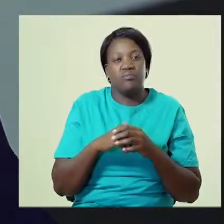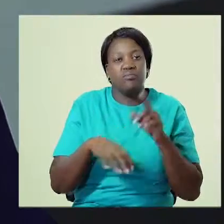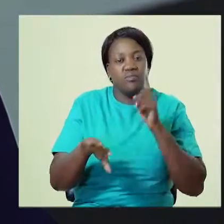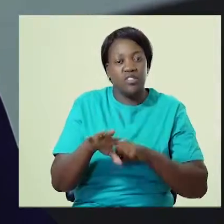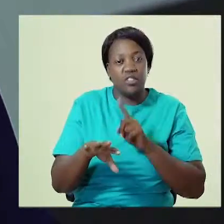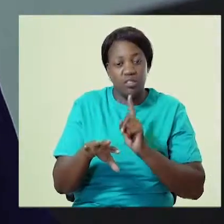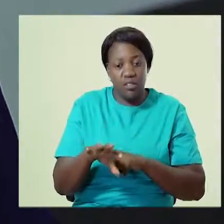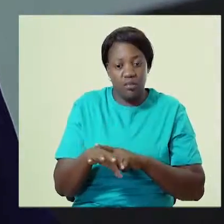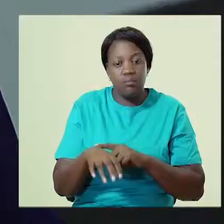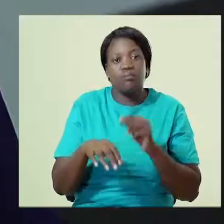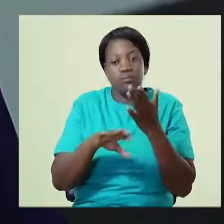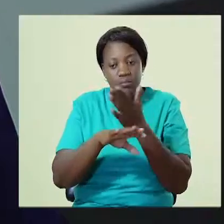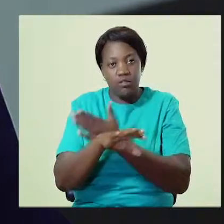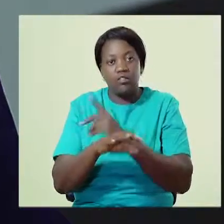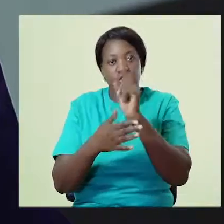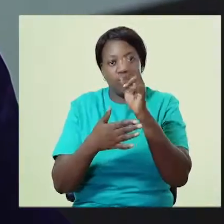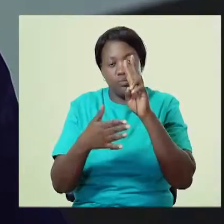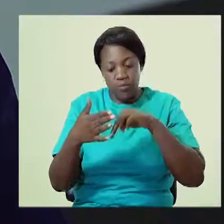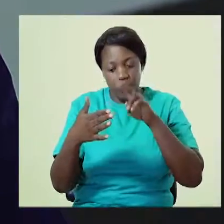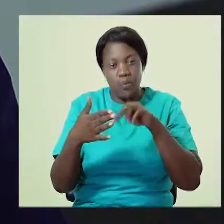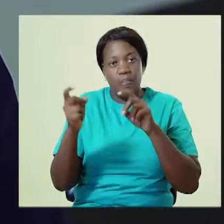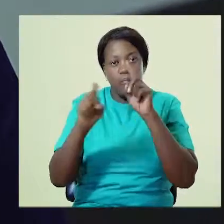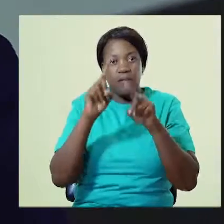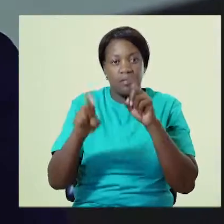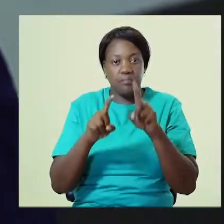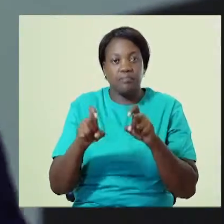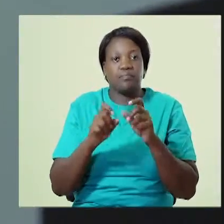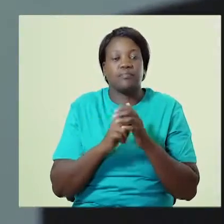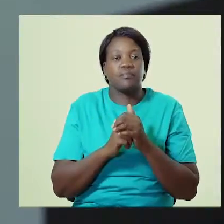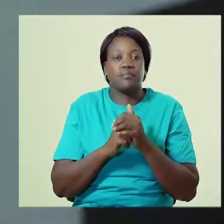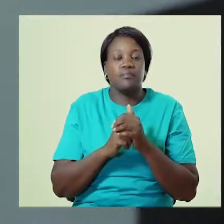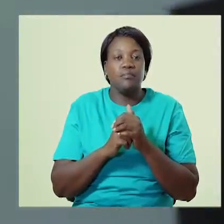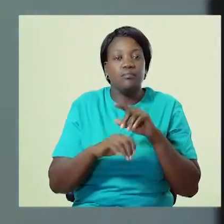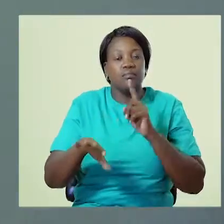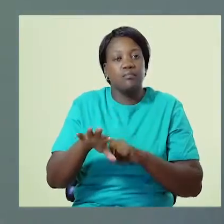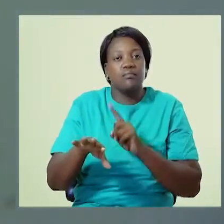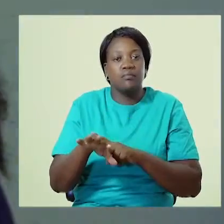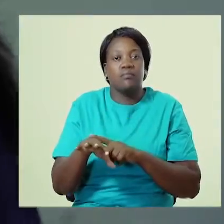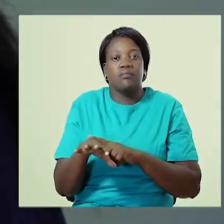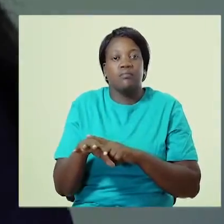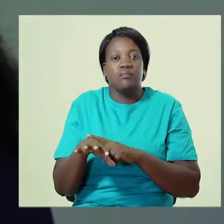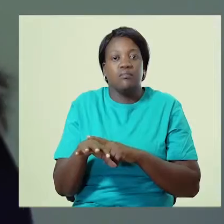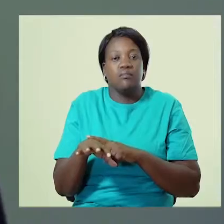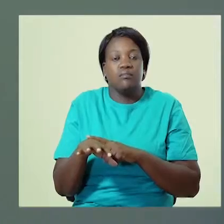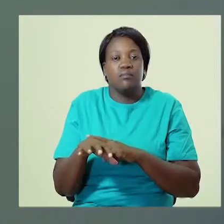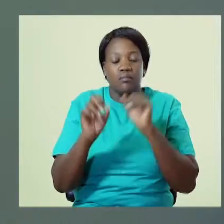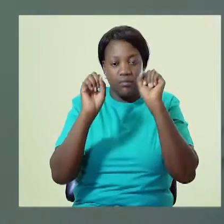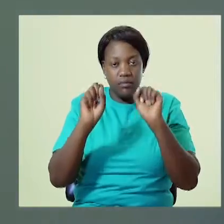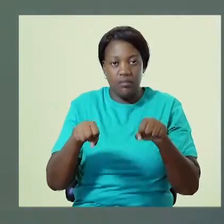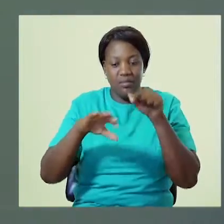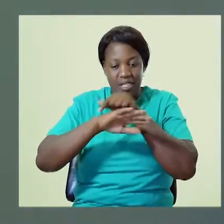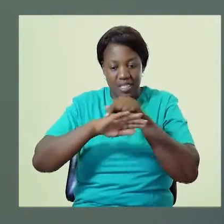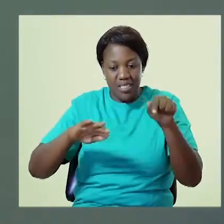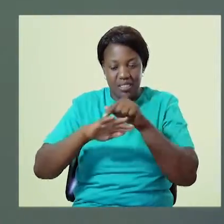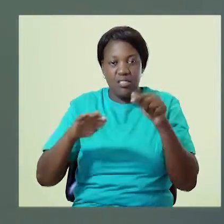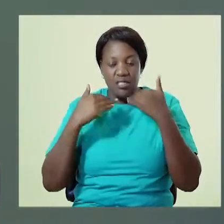to read the questions before the statements are read to you. Now, during that time, you may underline the